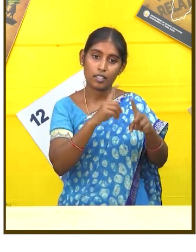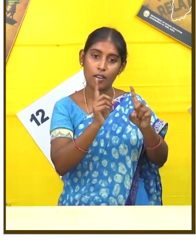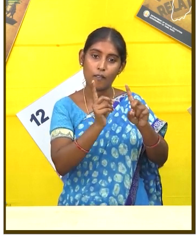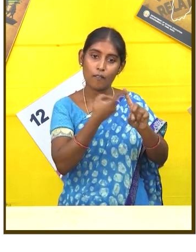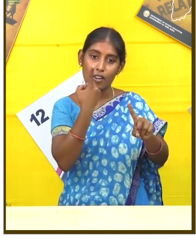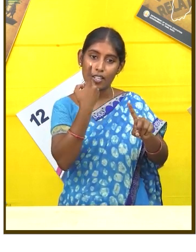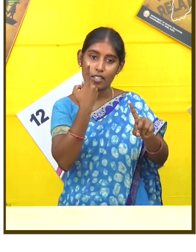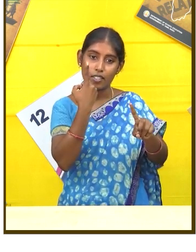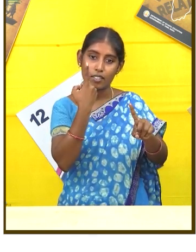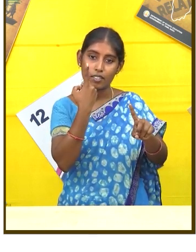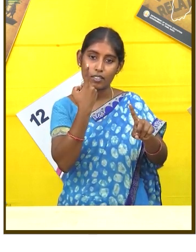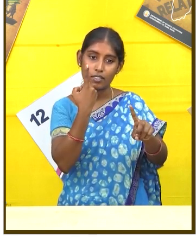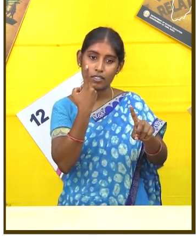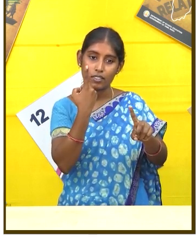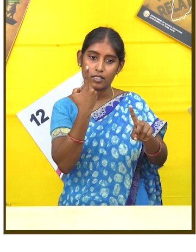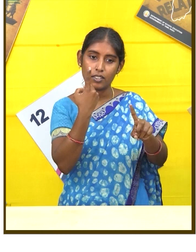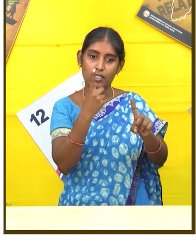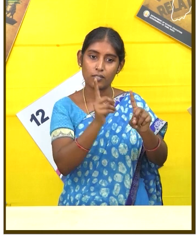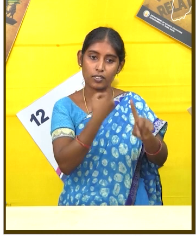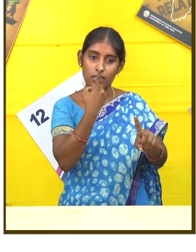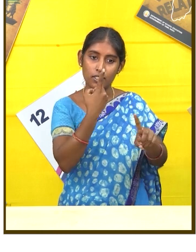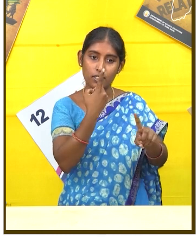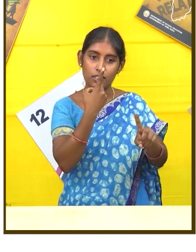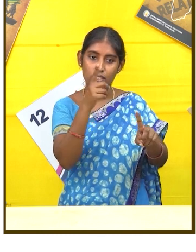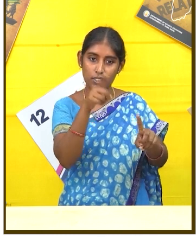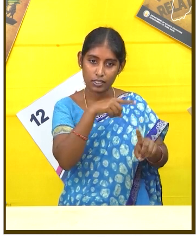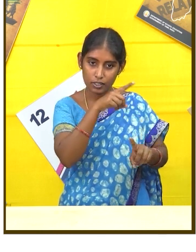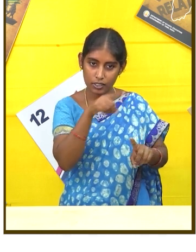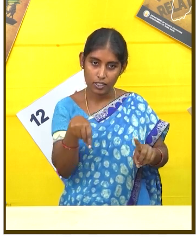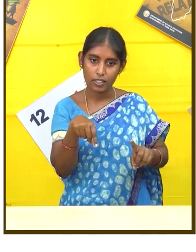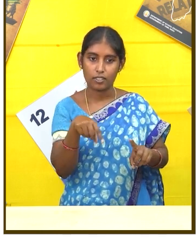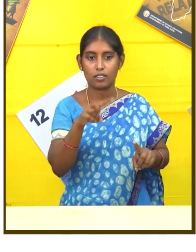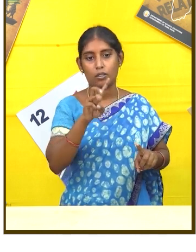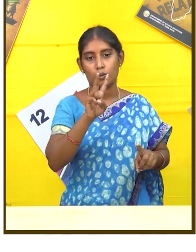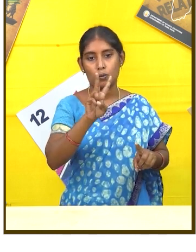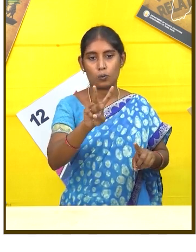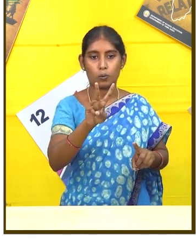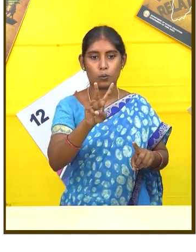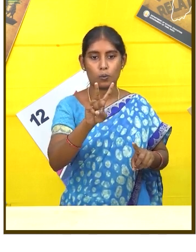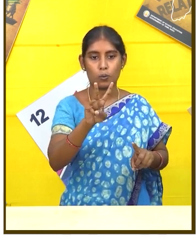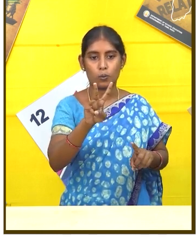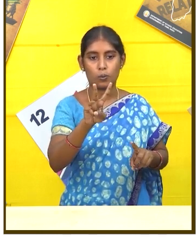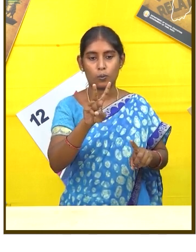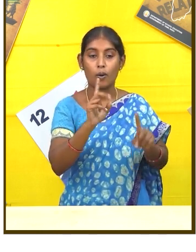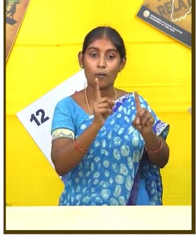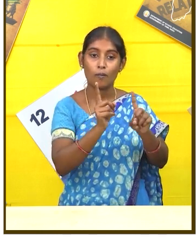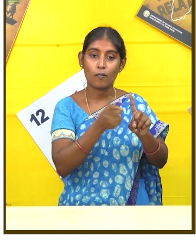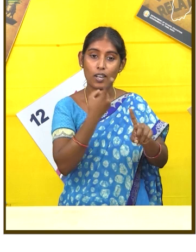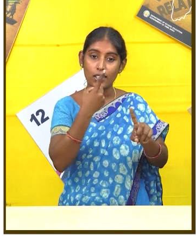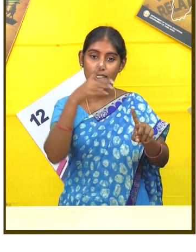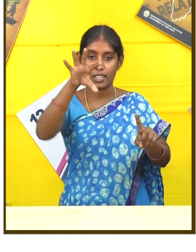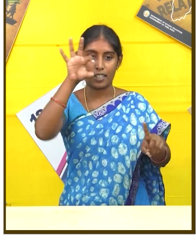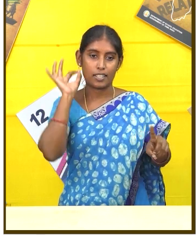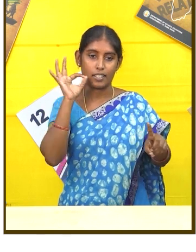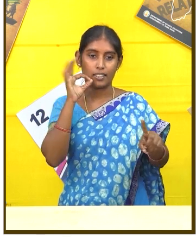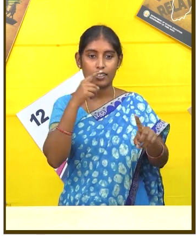multiply the first equation by 2. Instead of second equation, we can select the first equation, multiply by 2.